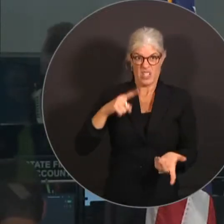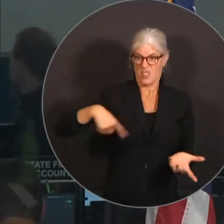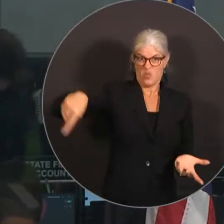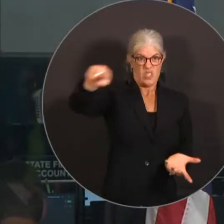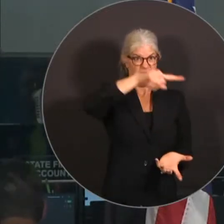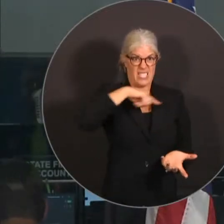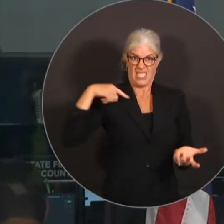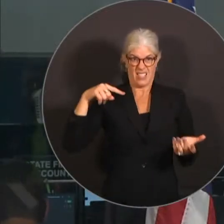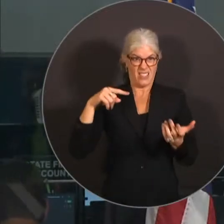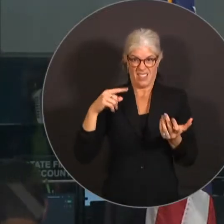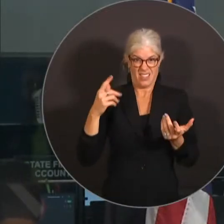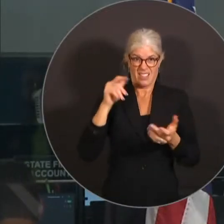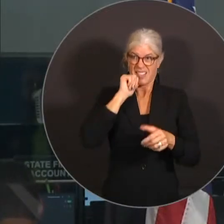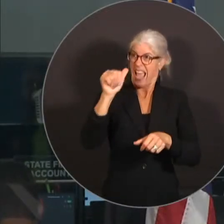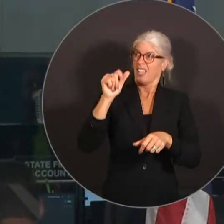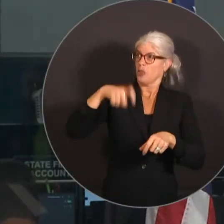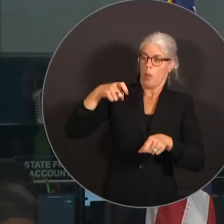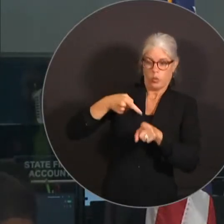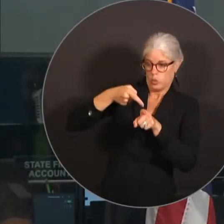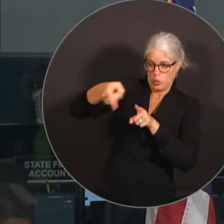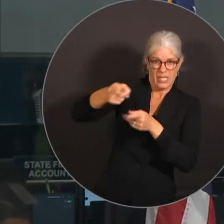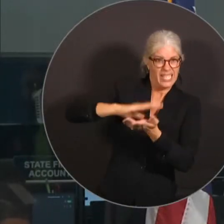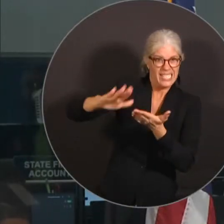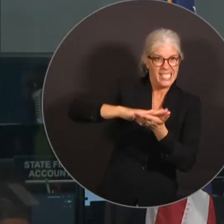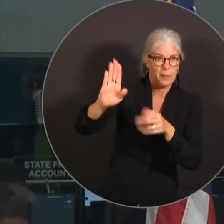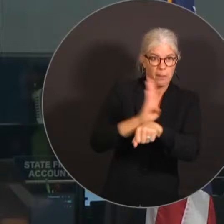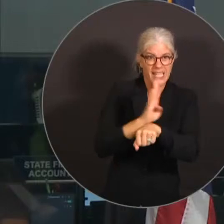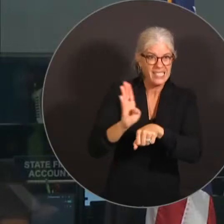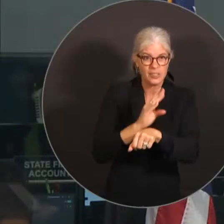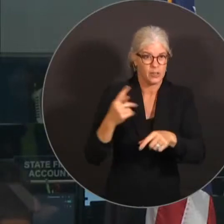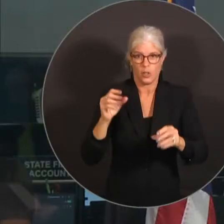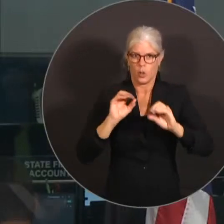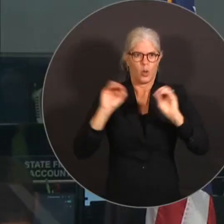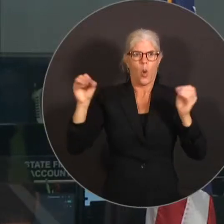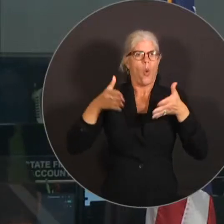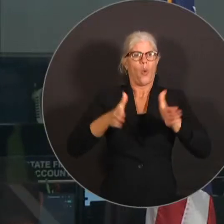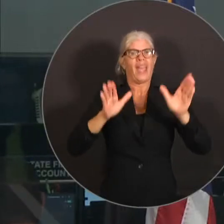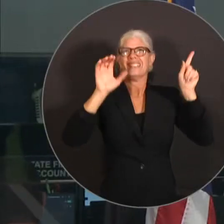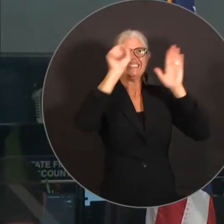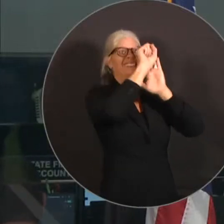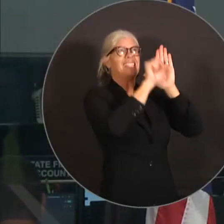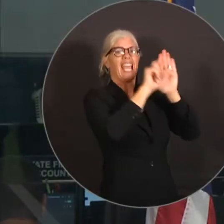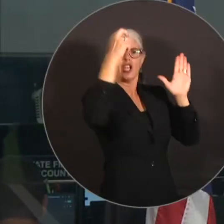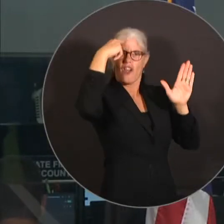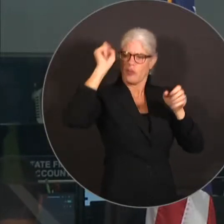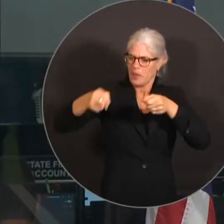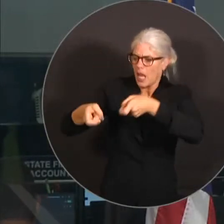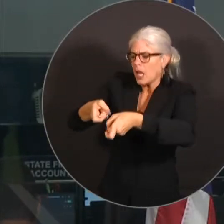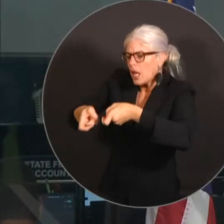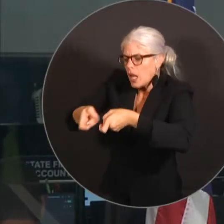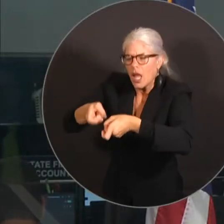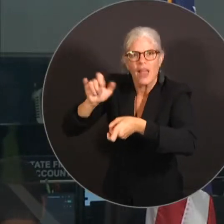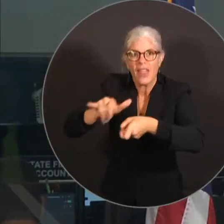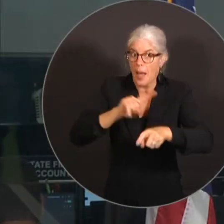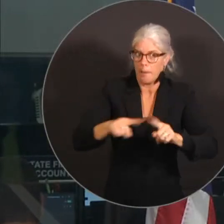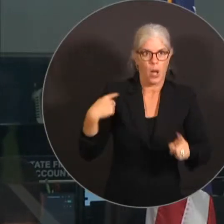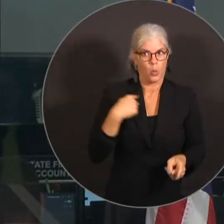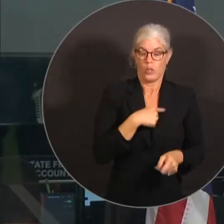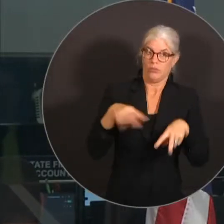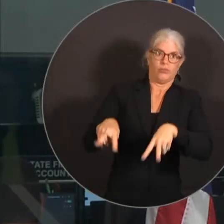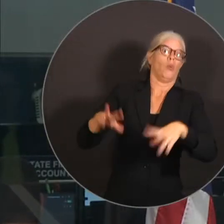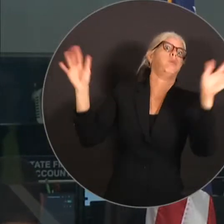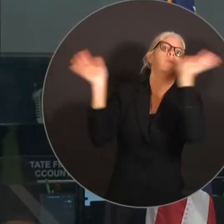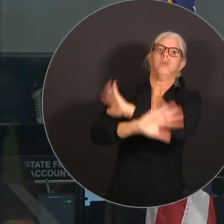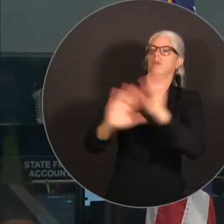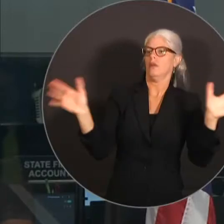debris. First of all, we just are too big of a state. I mean, there's no way a state government can do that. So this was kind of an extraordinary circumstance,